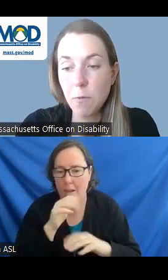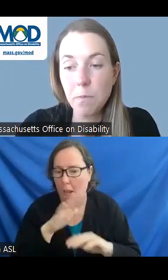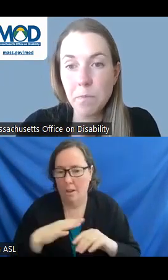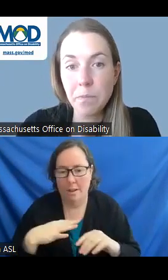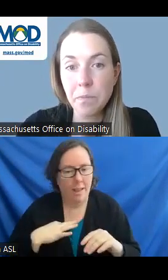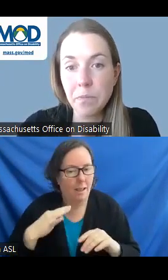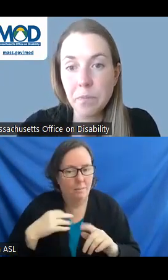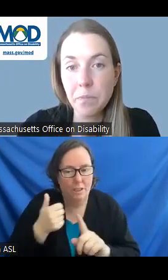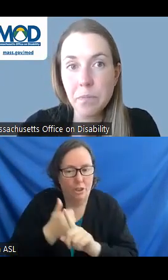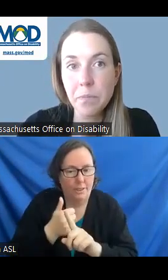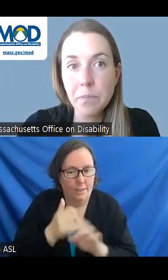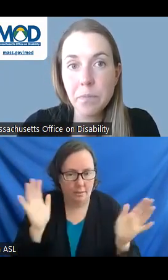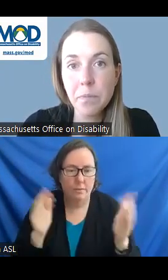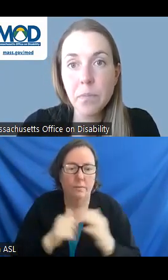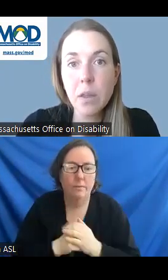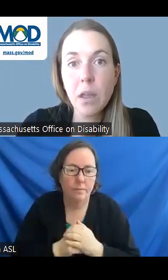itself.